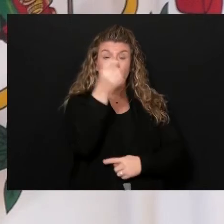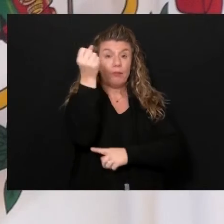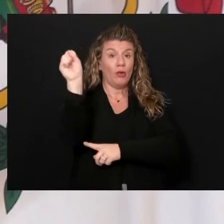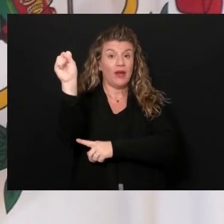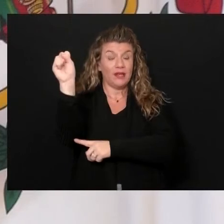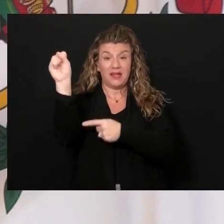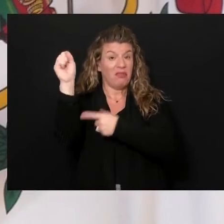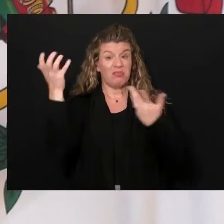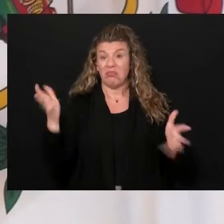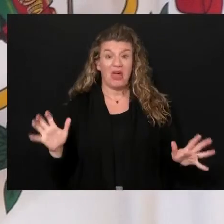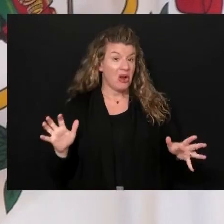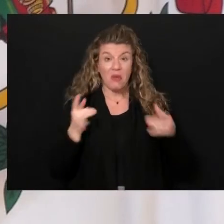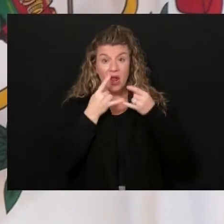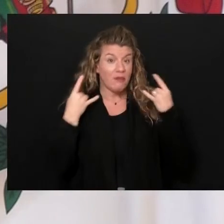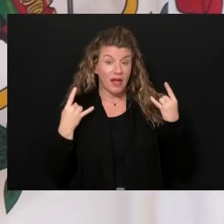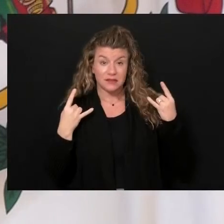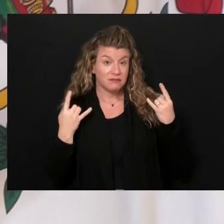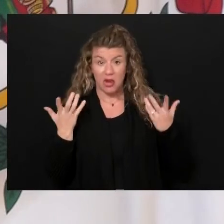mask.